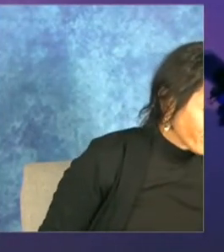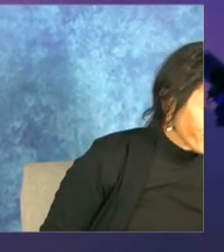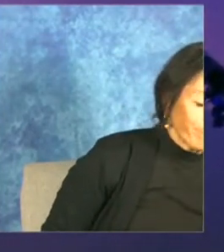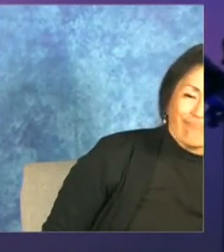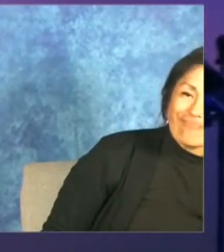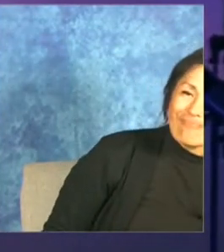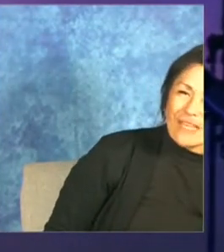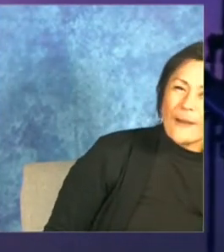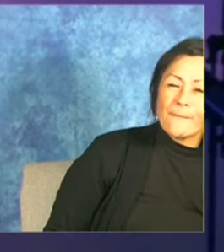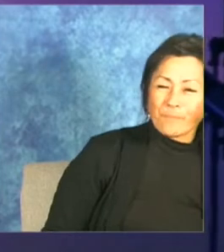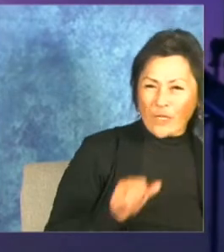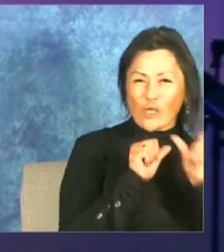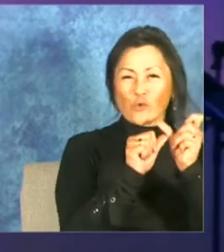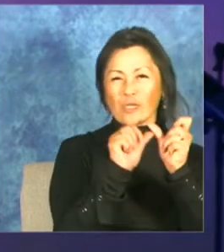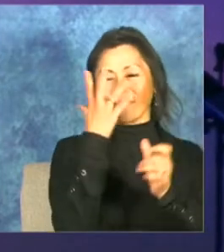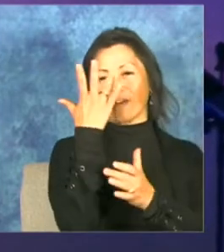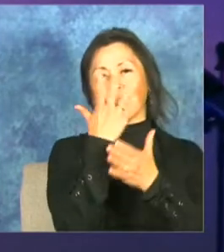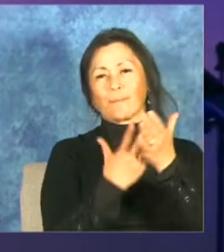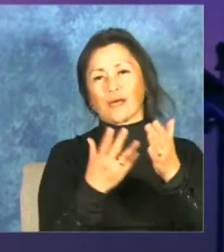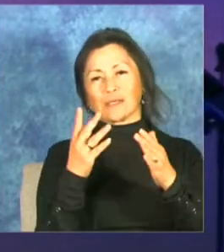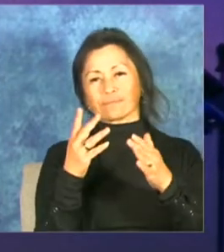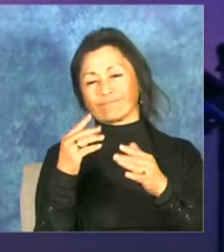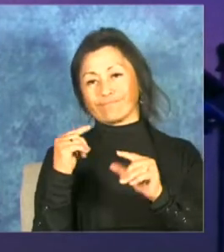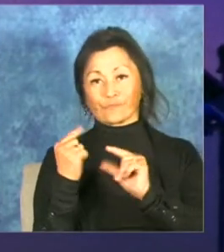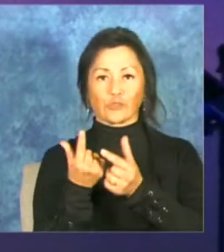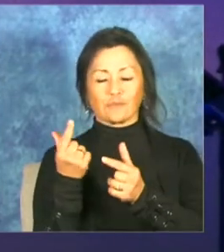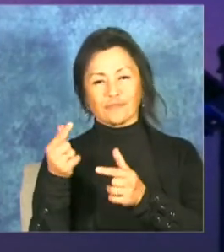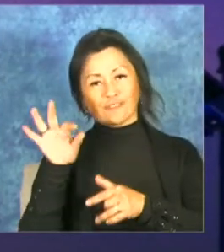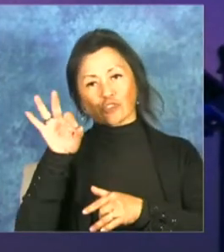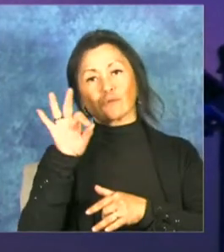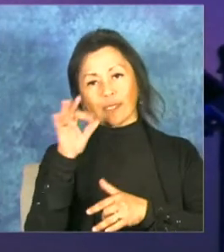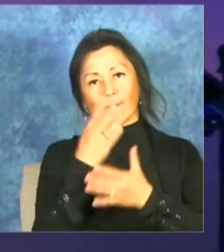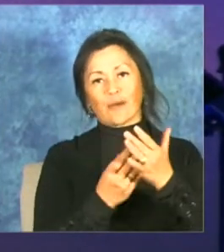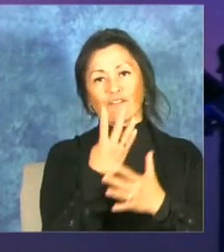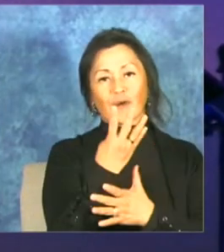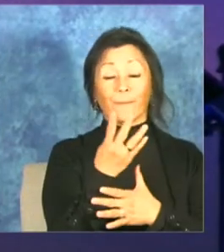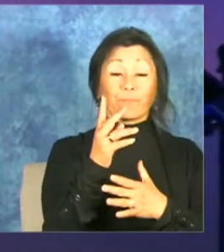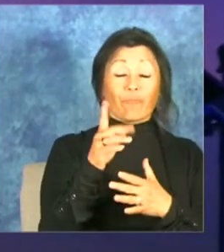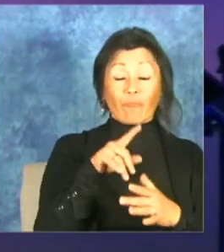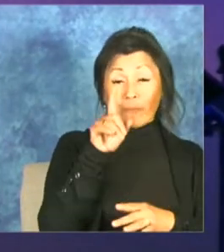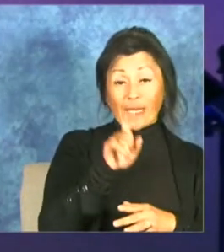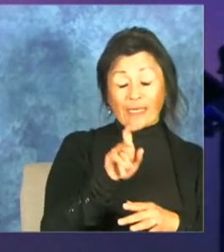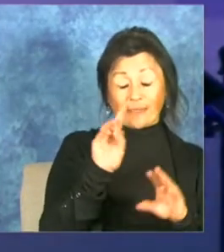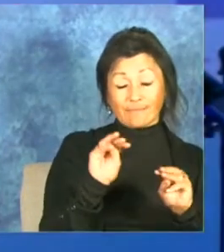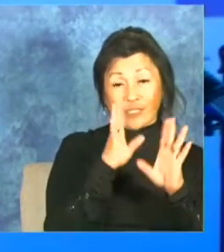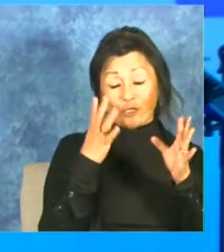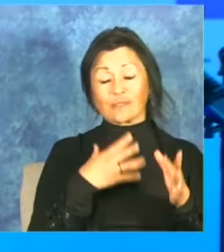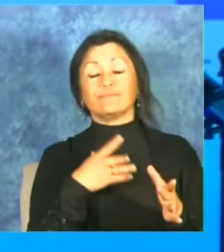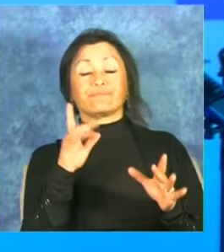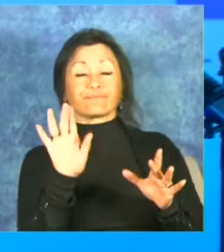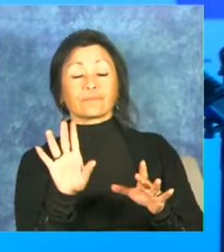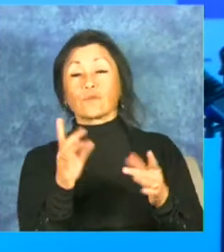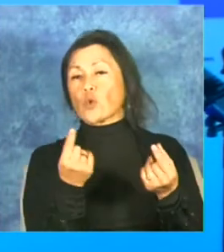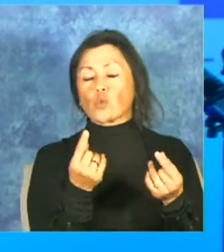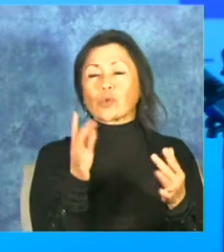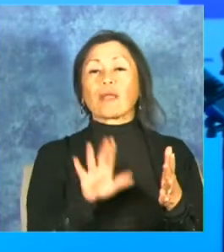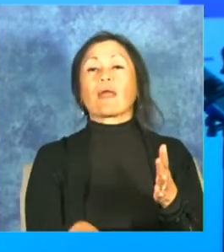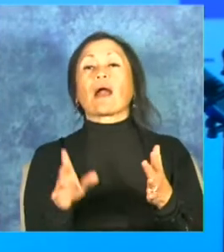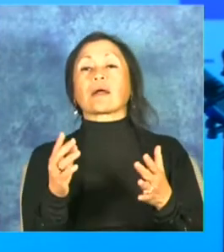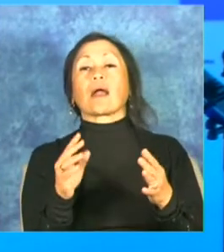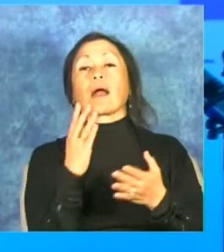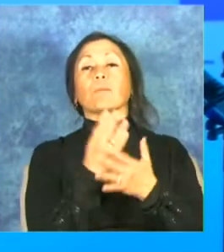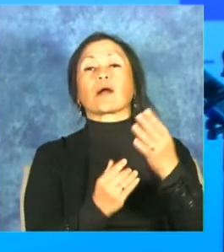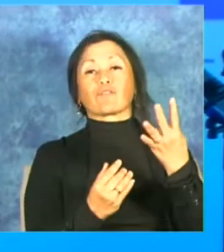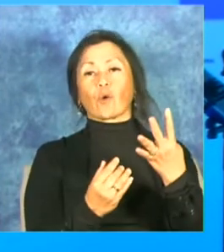on when you need a miracle. Today is part four, and it is when you come up empty. Our text will come